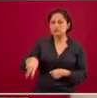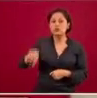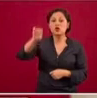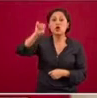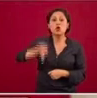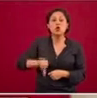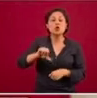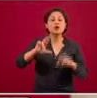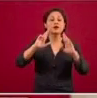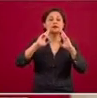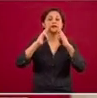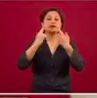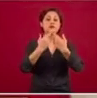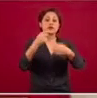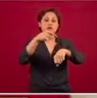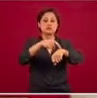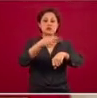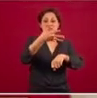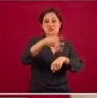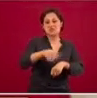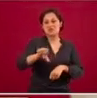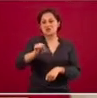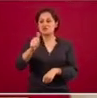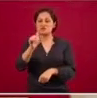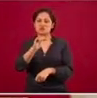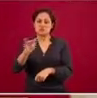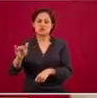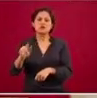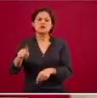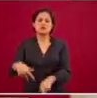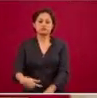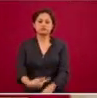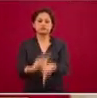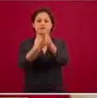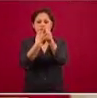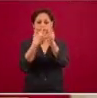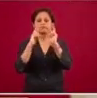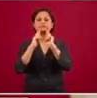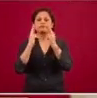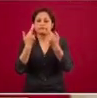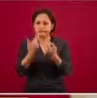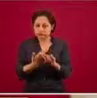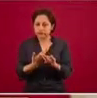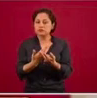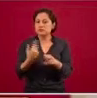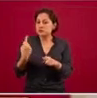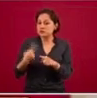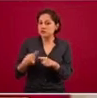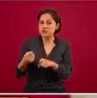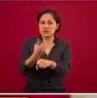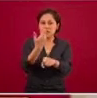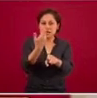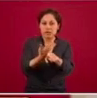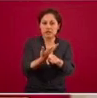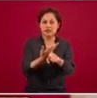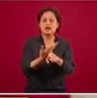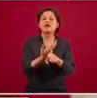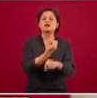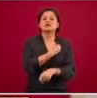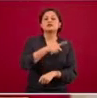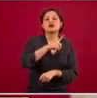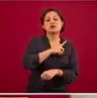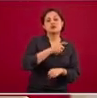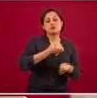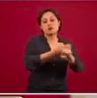Yes, today, this morning, we had a virtual meeting with different secretaries,